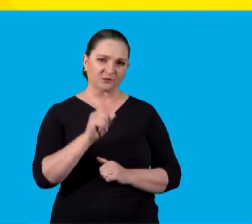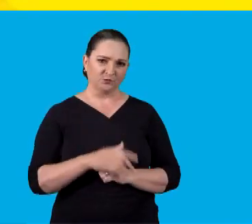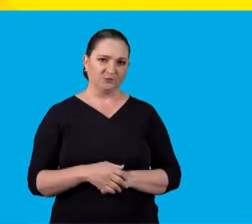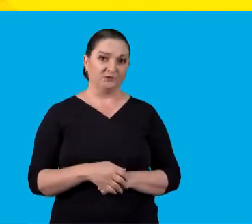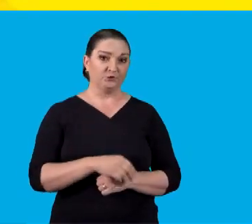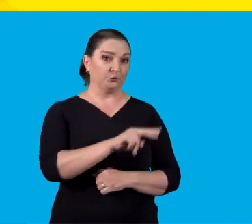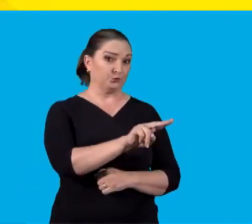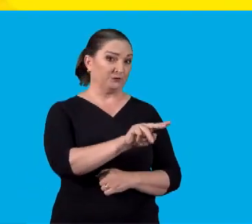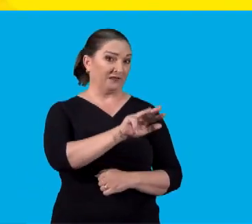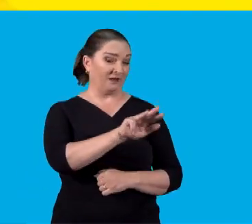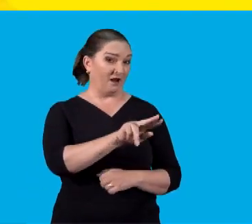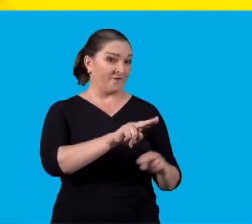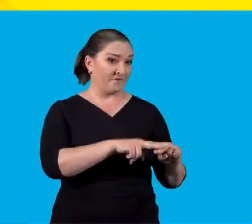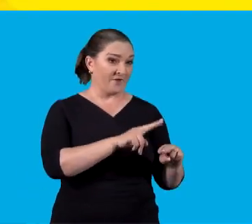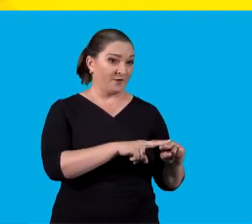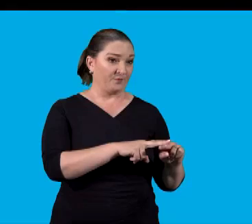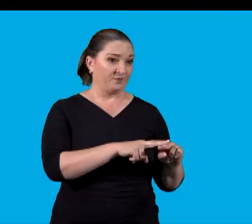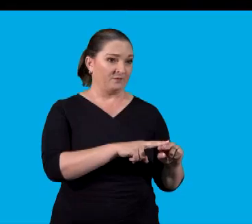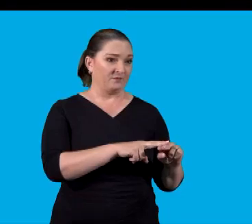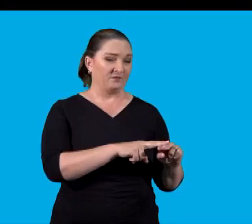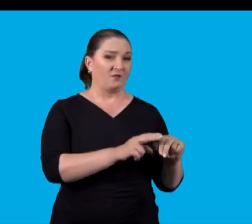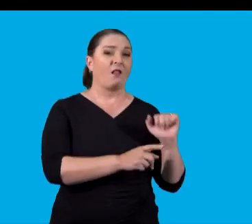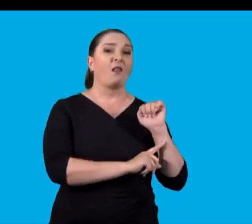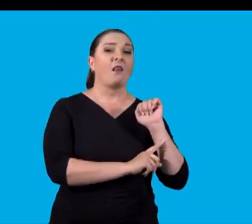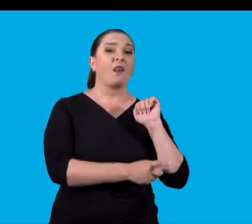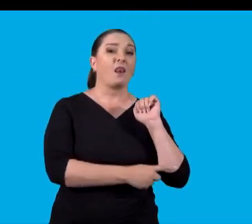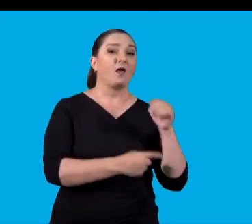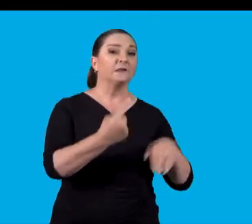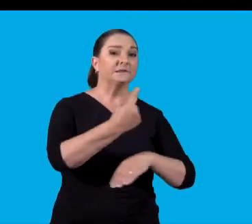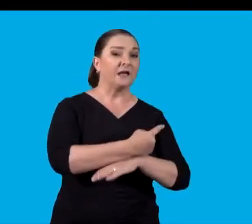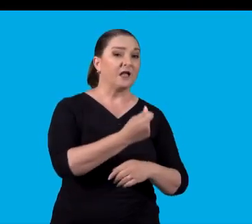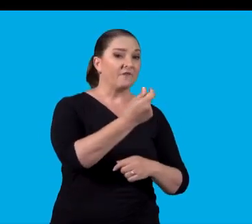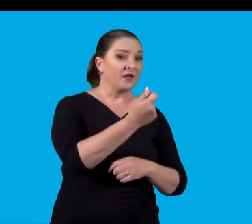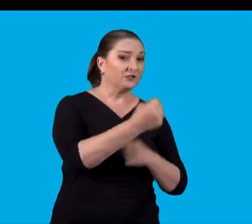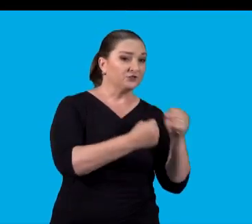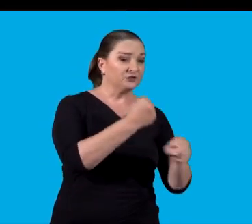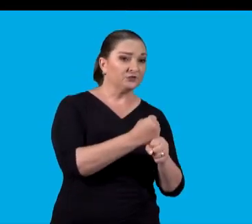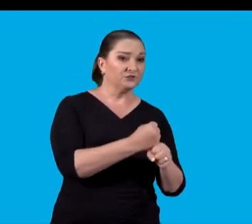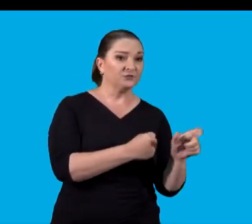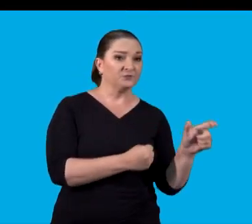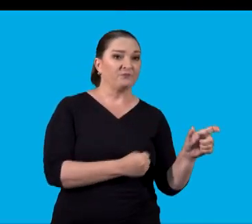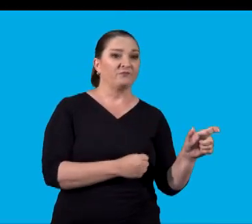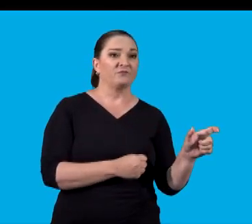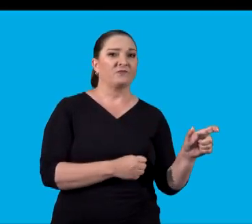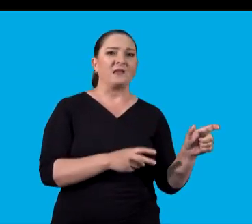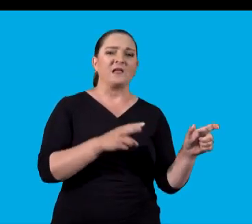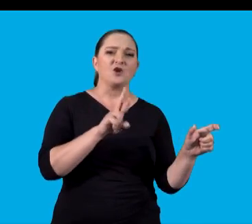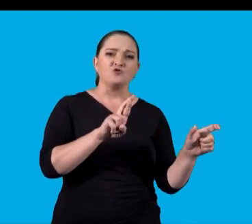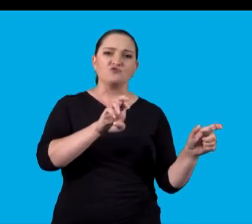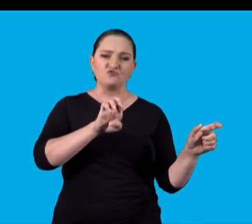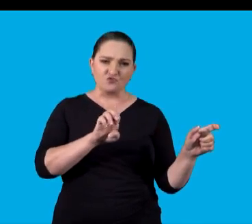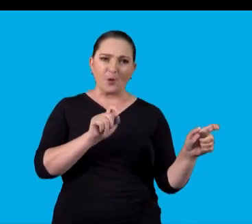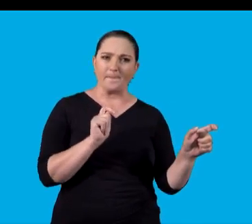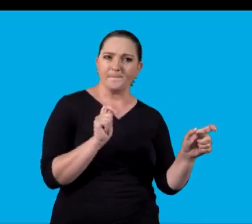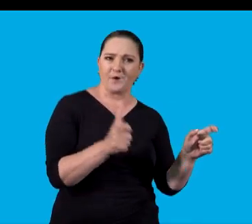told, on 29 February 2020, so this is on the last day of the financial year, the company repurchased 90,000 shares.